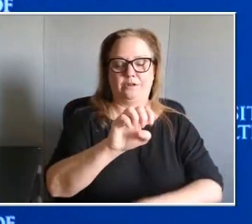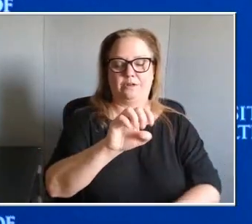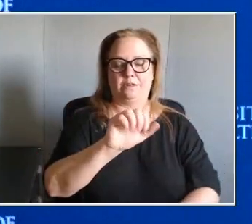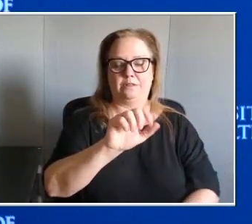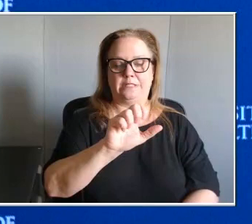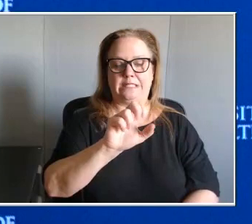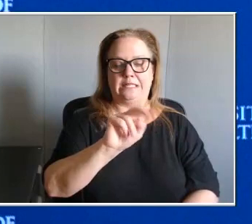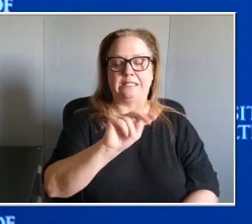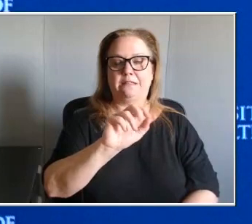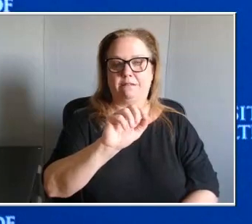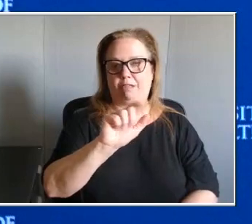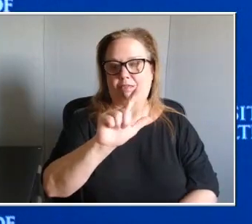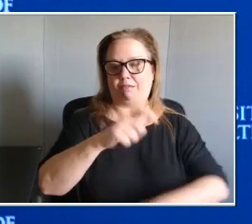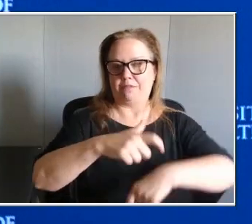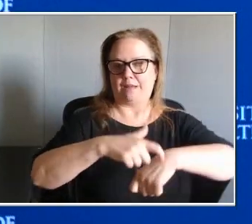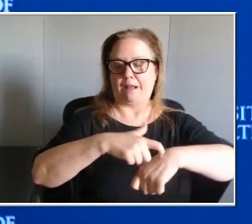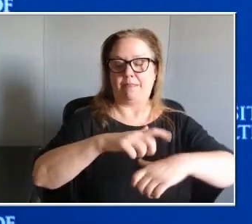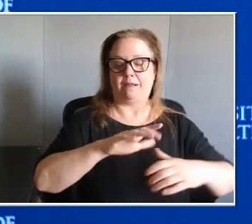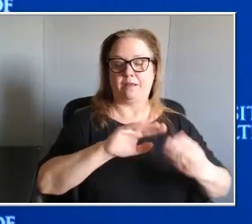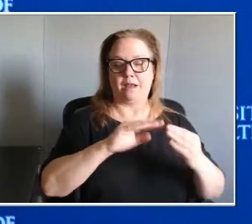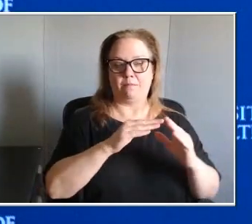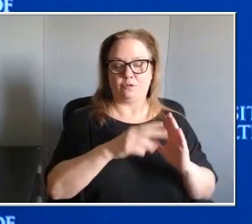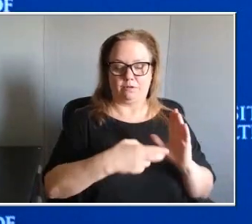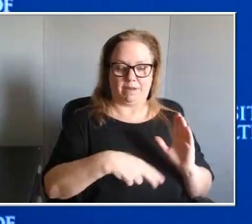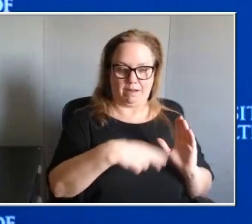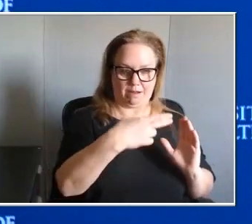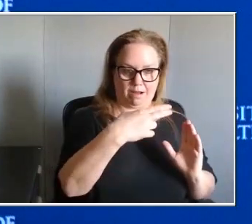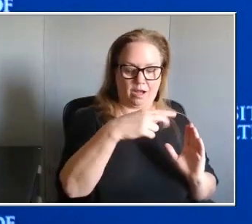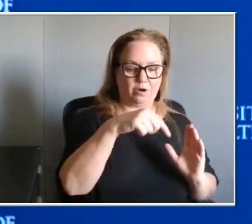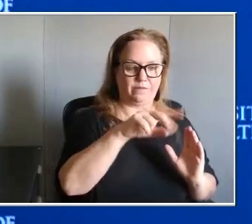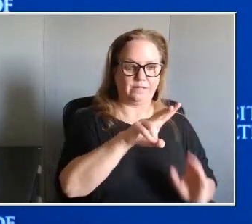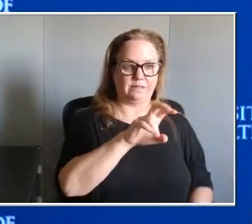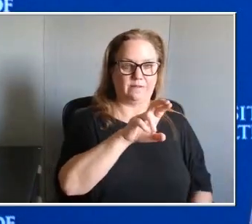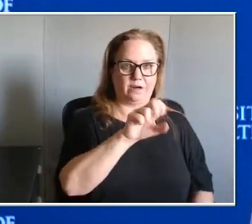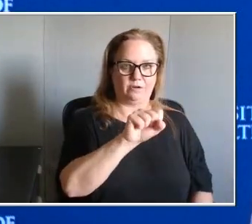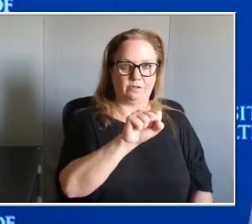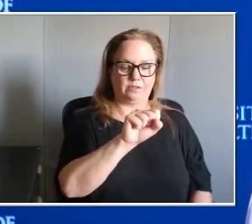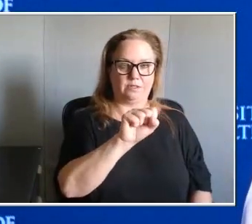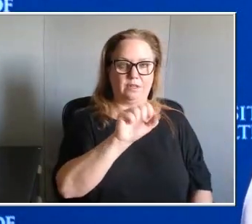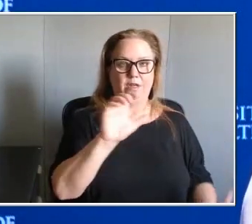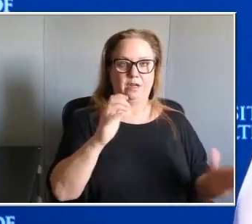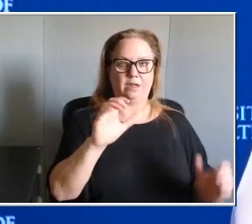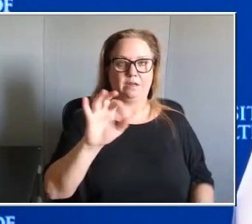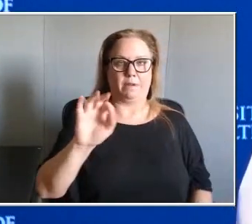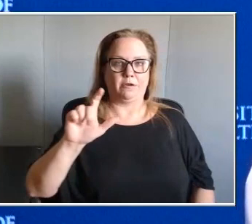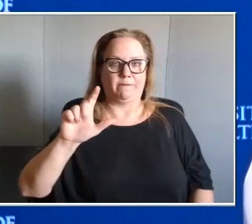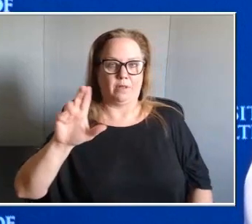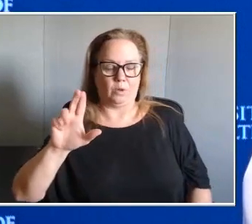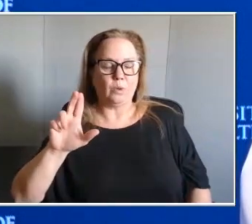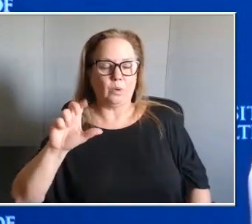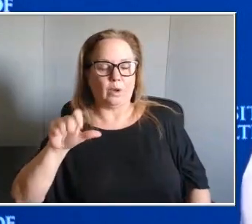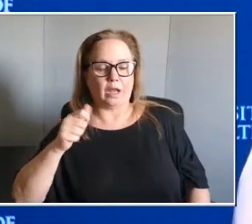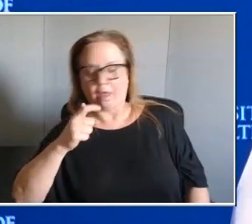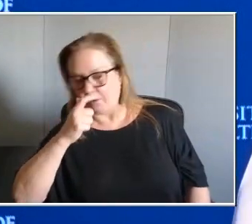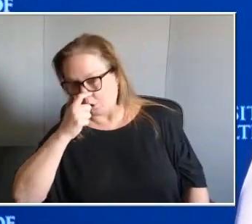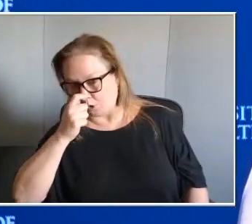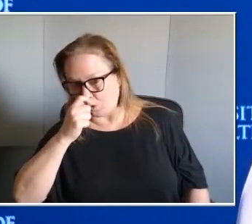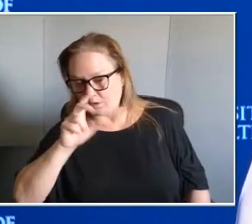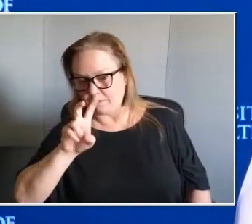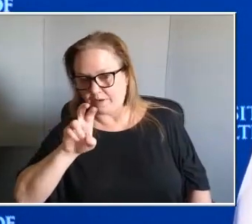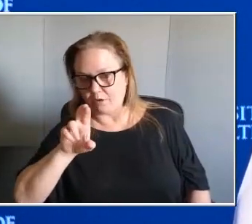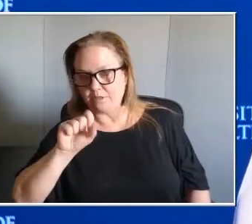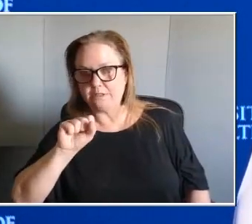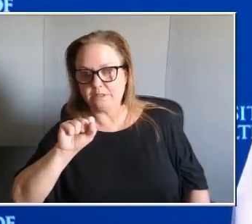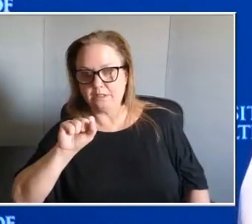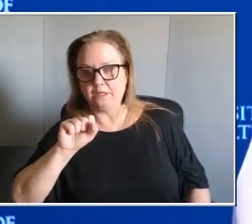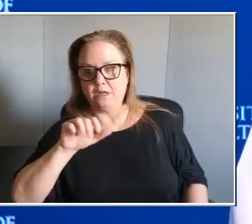higher rates of circulation of this virus, SARS-CoV-2, compared to influenza and maybe other cold viruses. But I think we are getting into